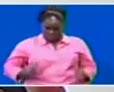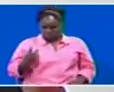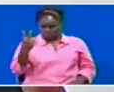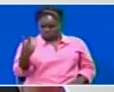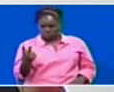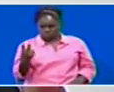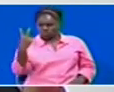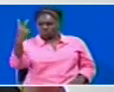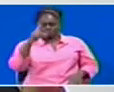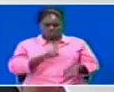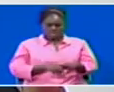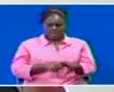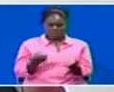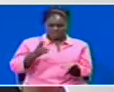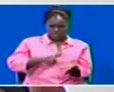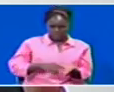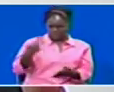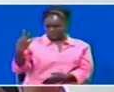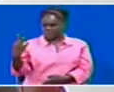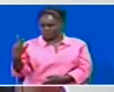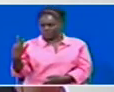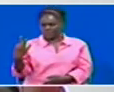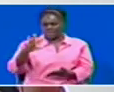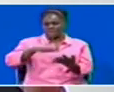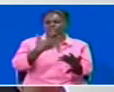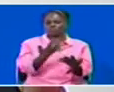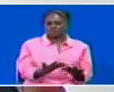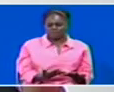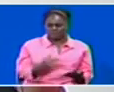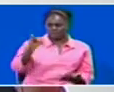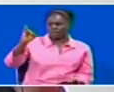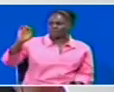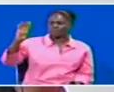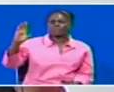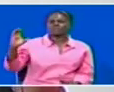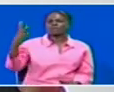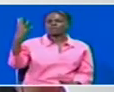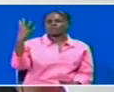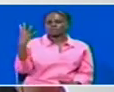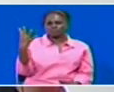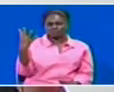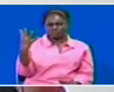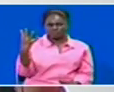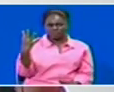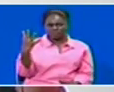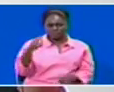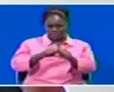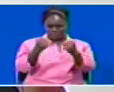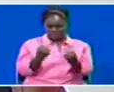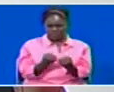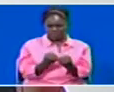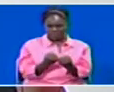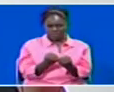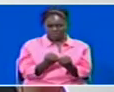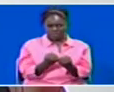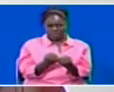two, double registration of persons, three, networking of IEBC, and their registration systems, and